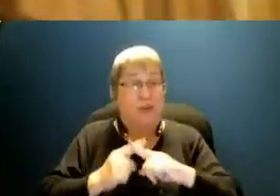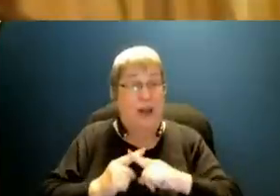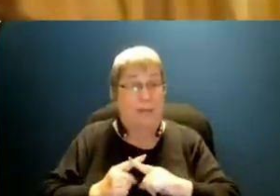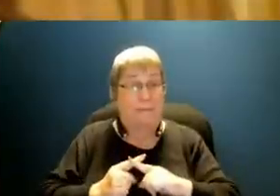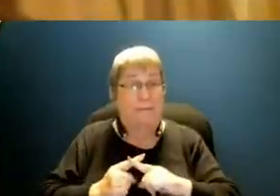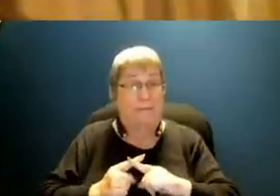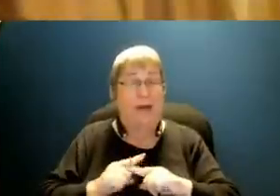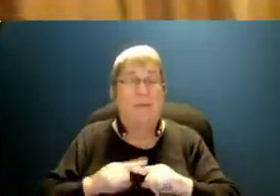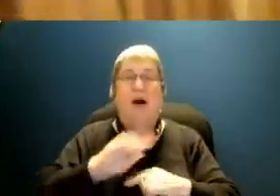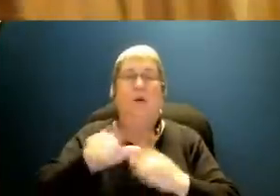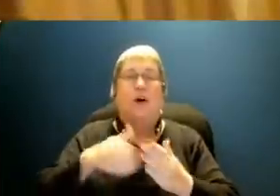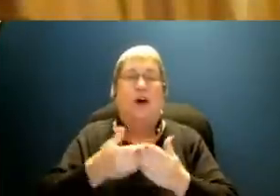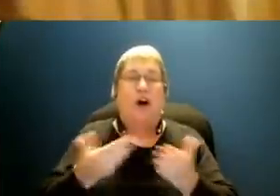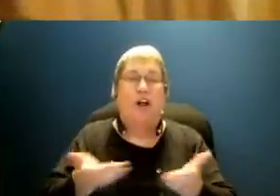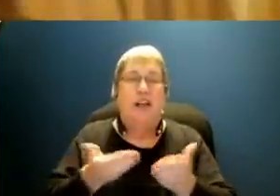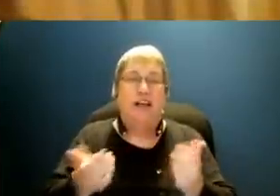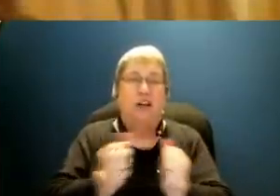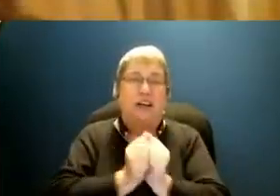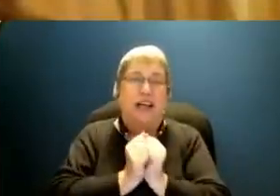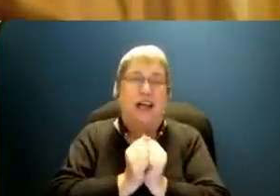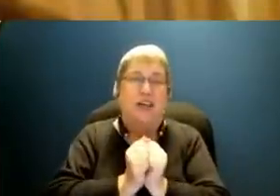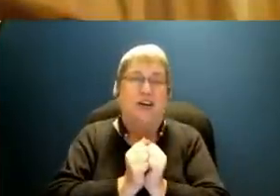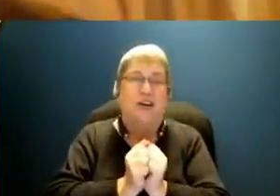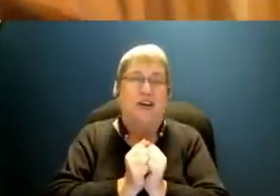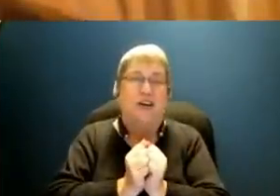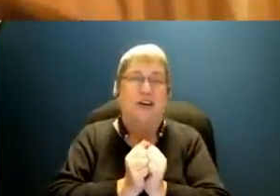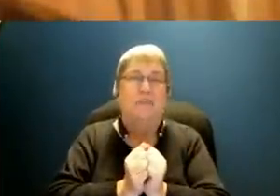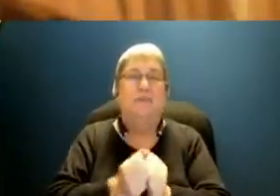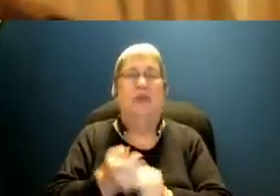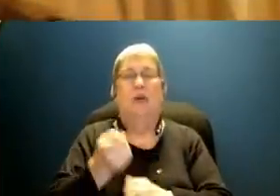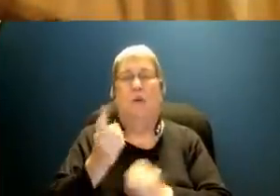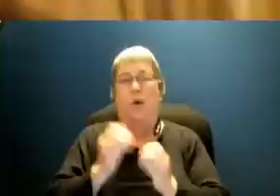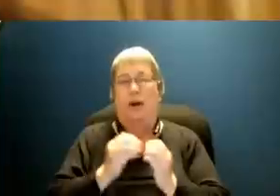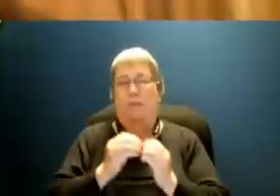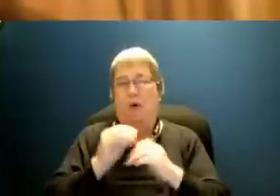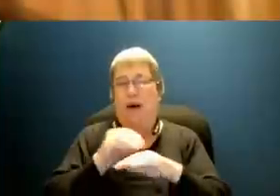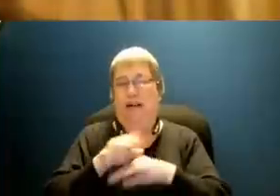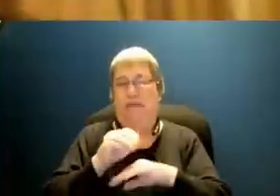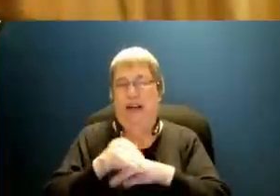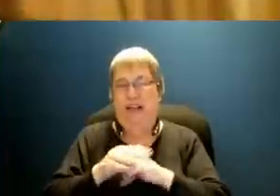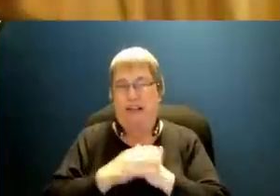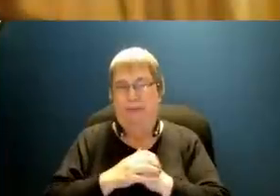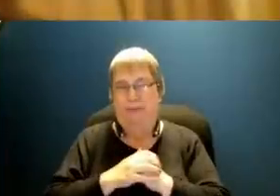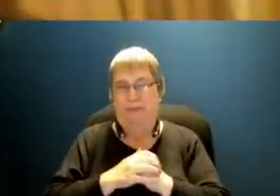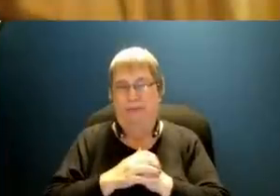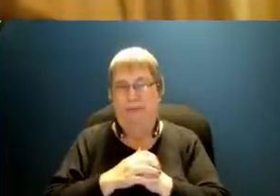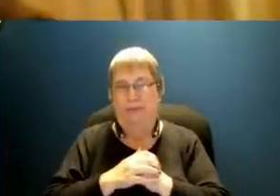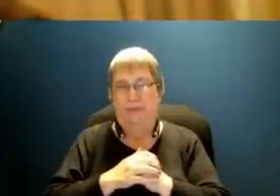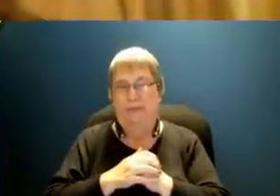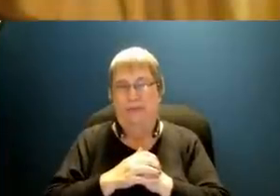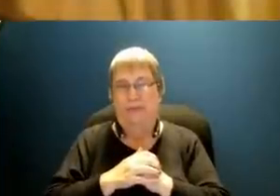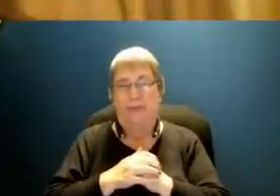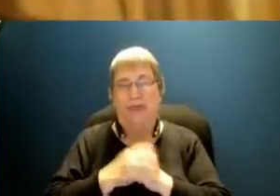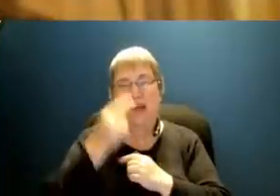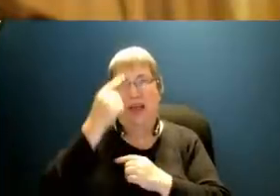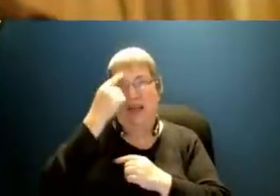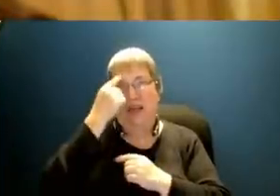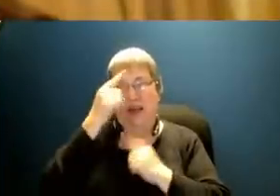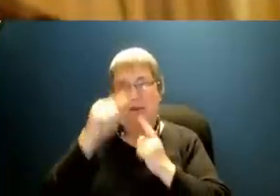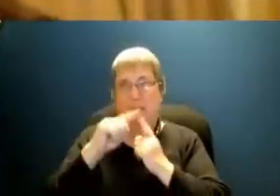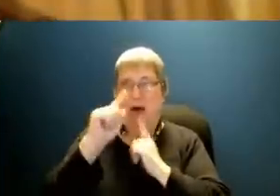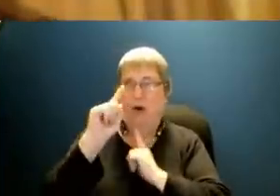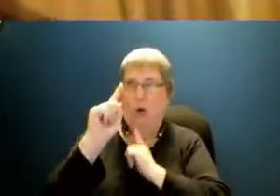together. I'll offer one last piece of advice that's helped me. Think of a goal you hope to